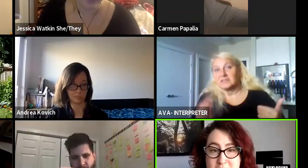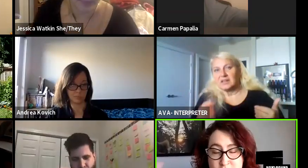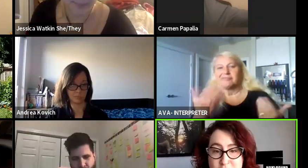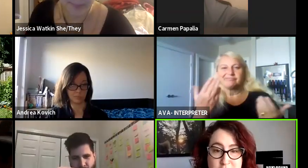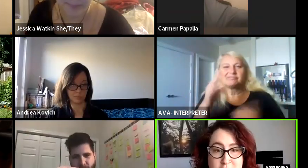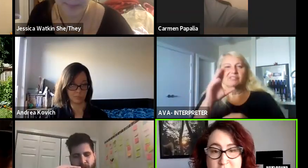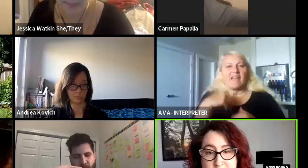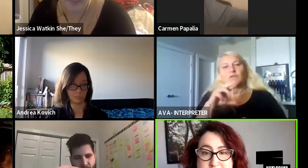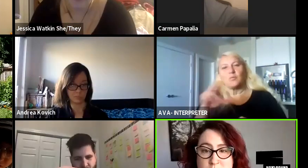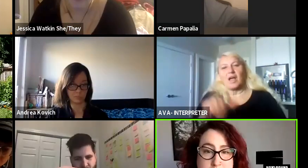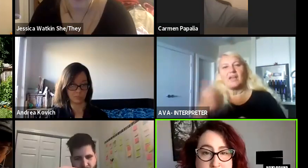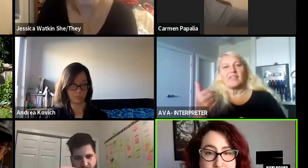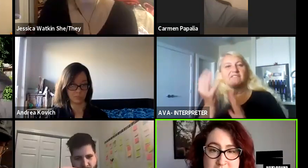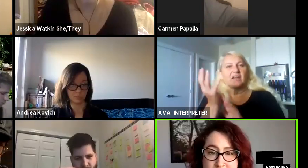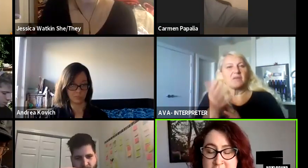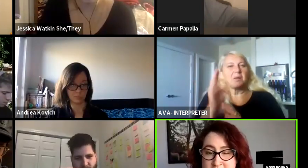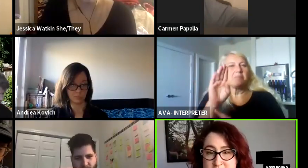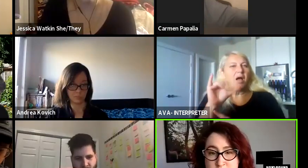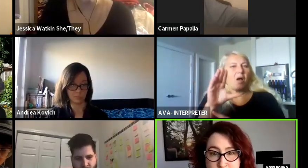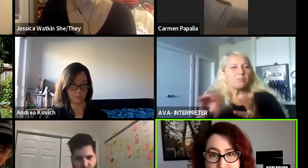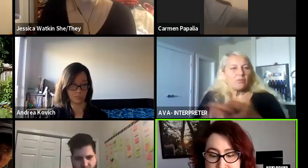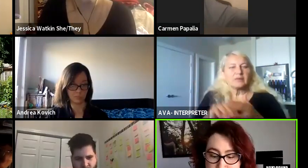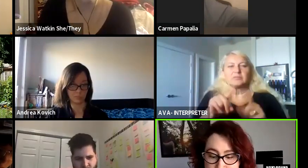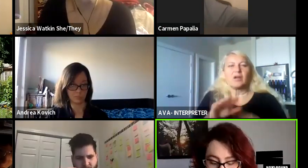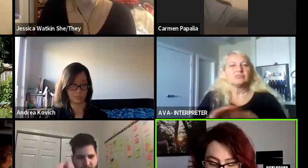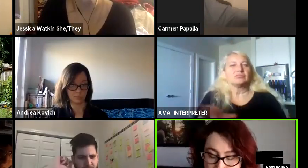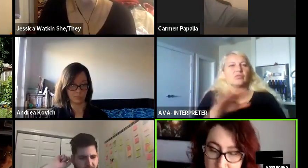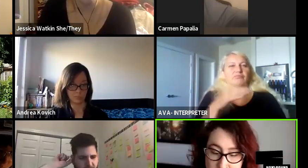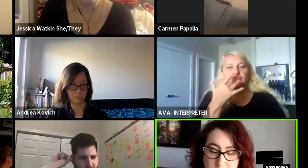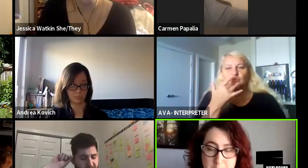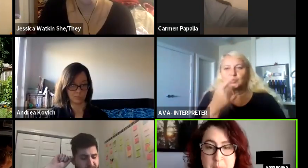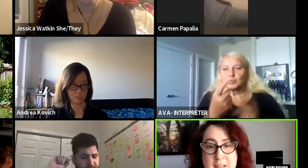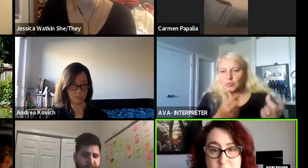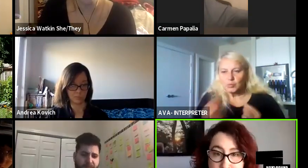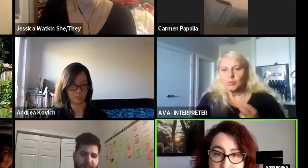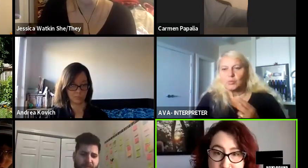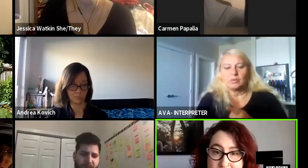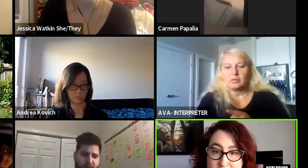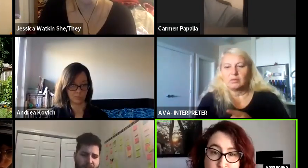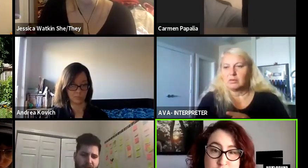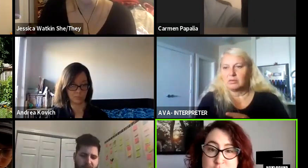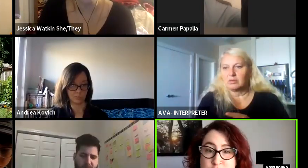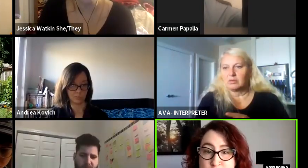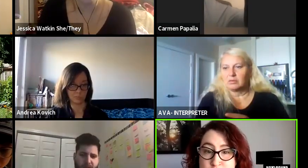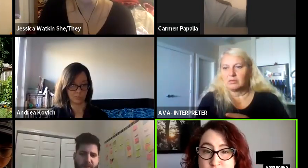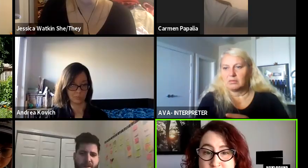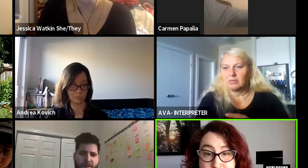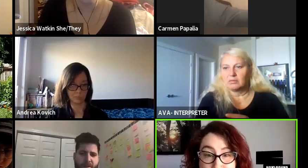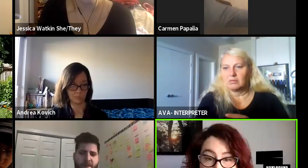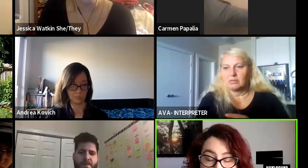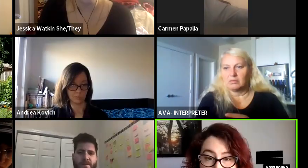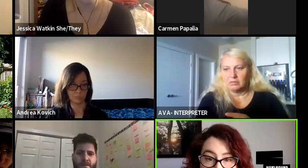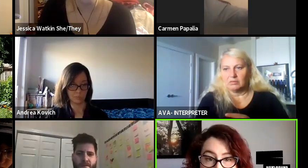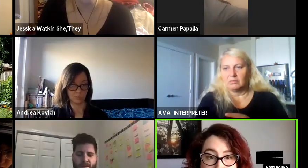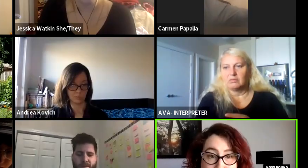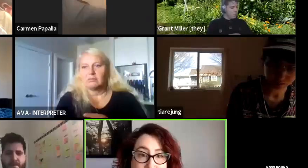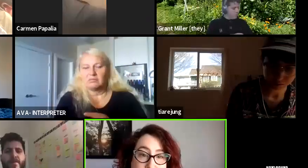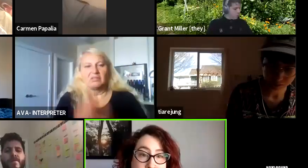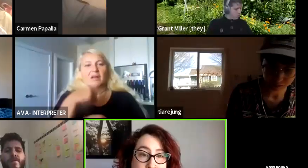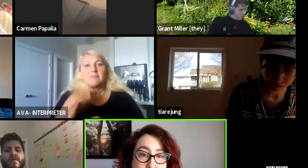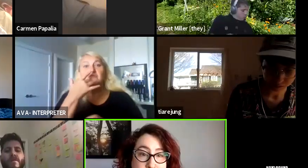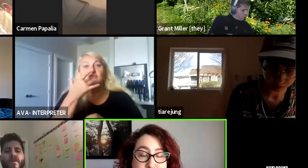break for another 5 minutes, so we can pause and do whatever you need to do. But in this movement break, I encourage you to do whatever works for your own